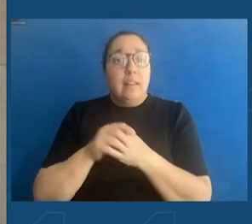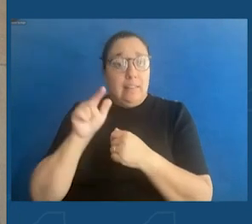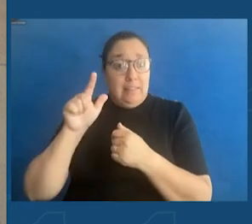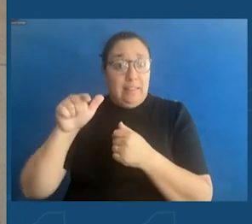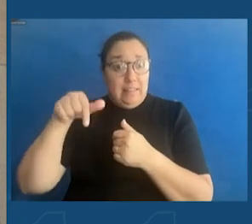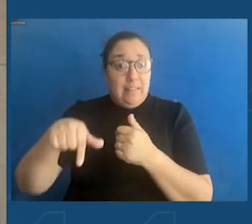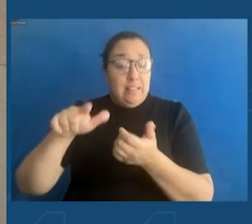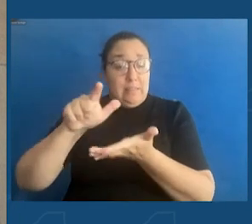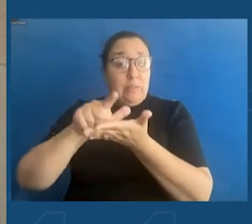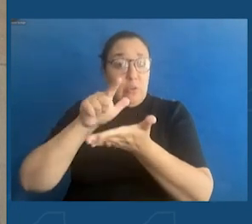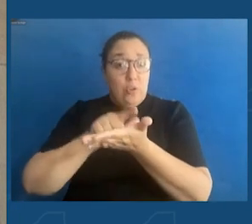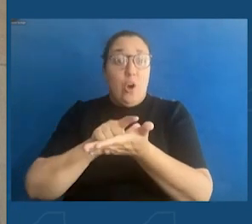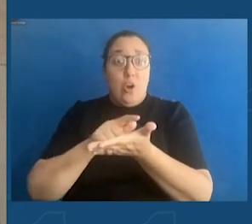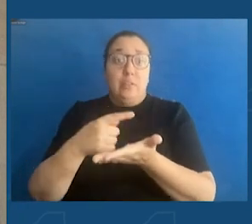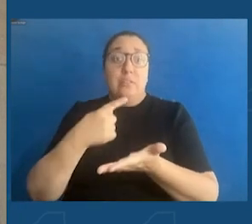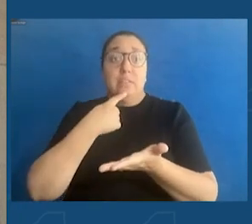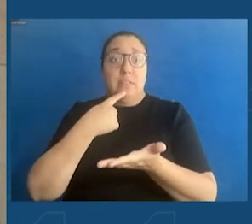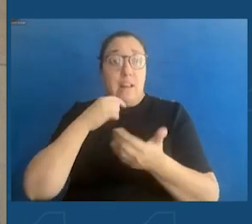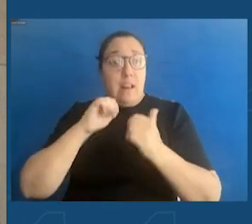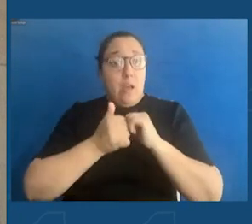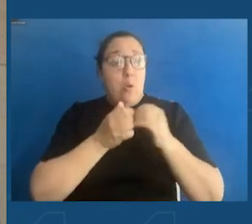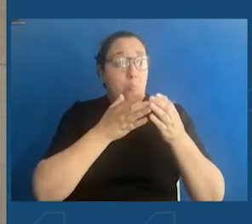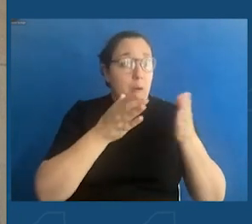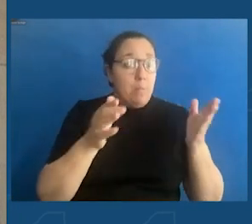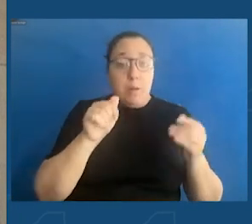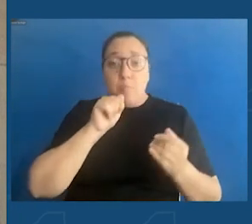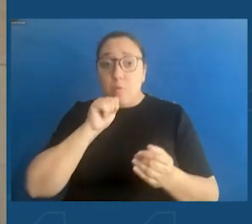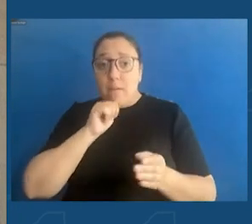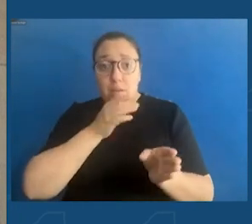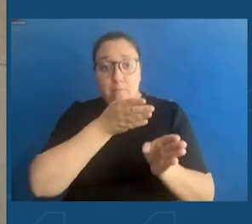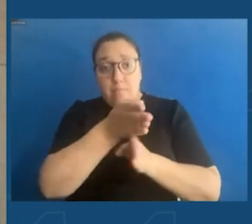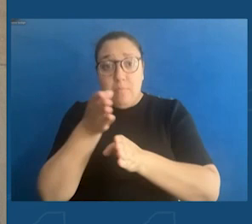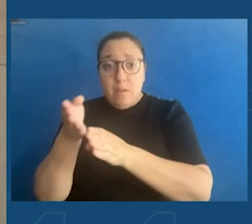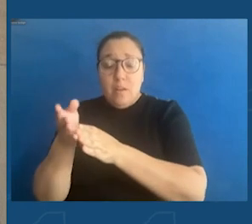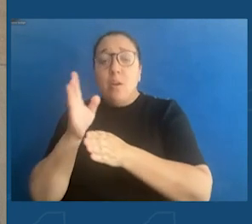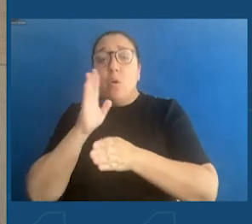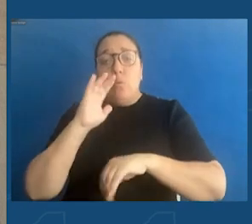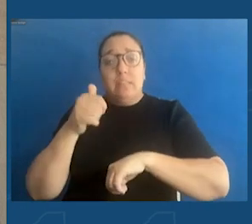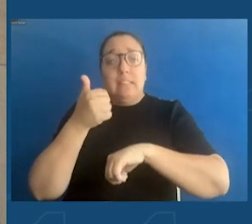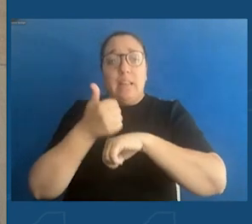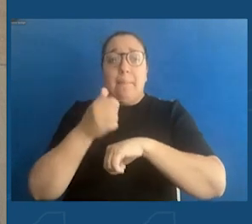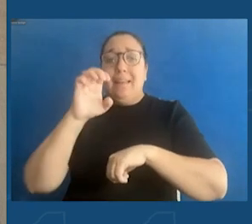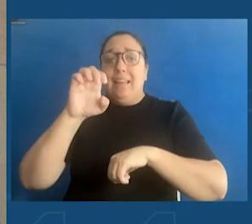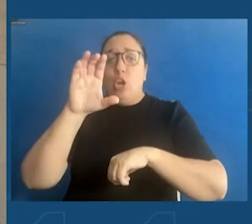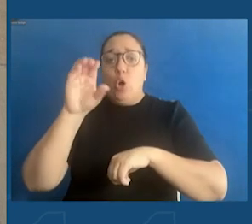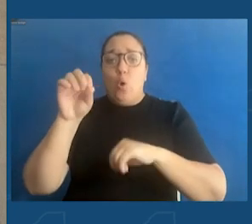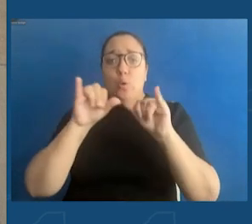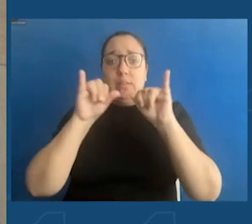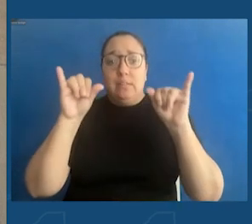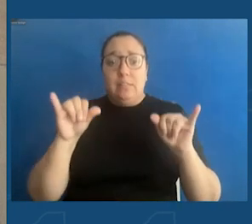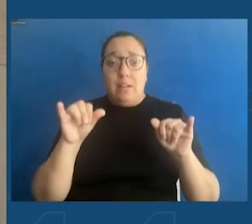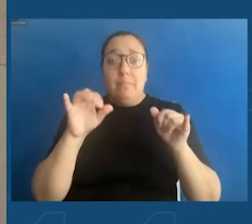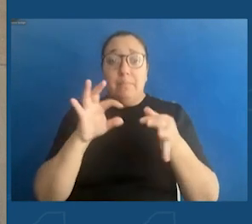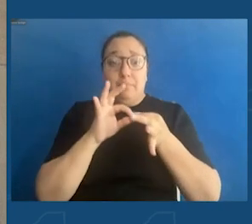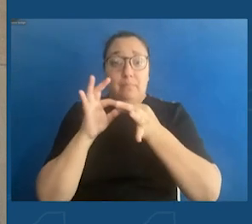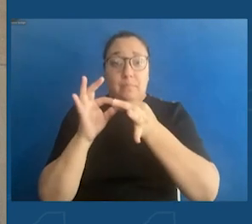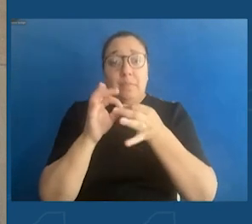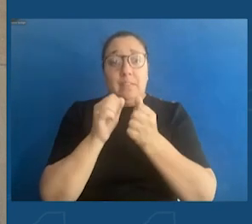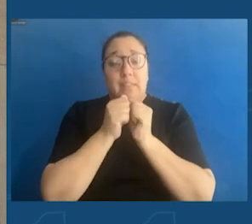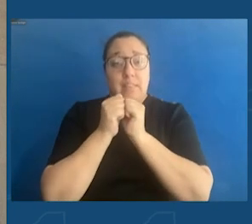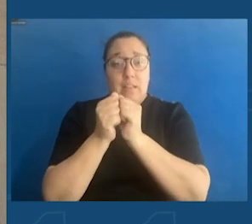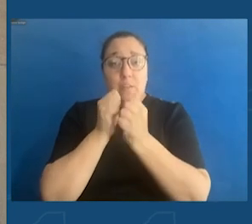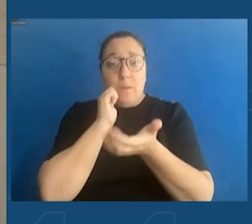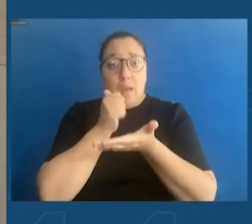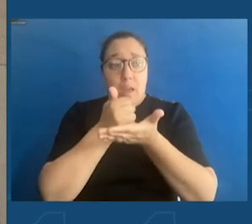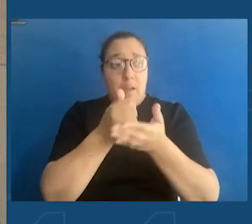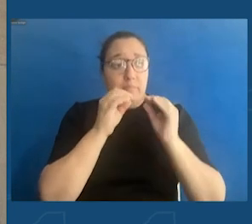how the public and private sectors form an ecosystem that together and only together can educate and develop the